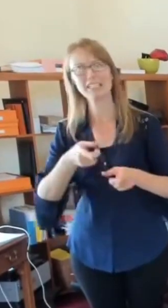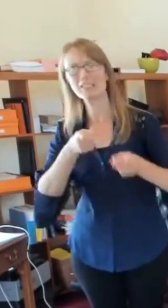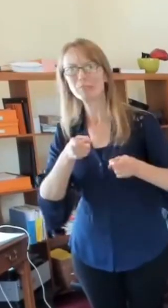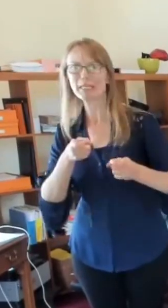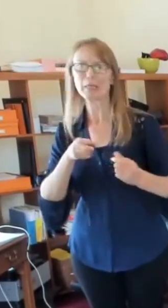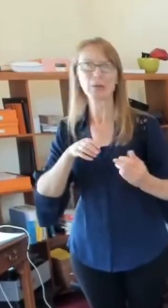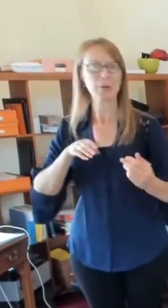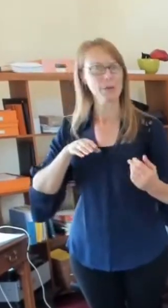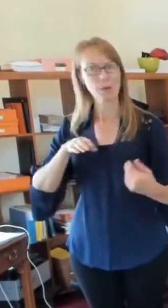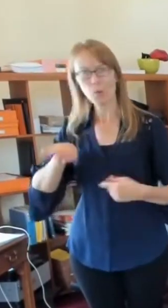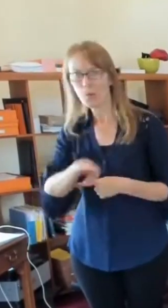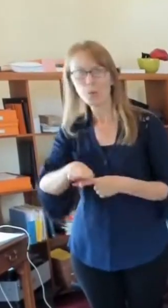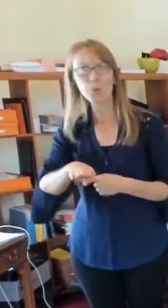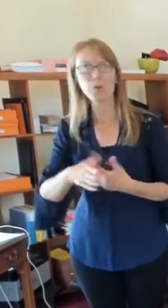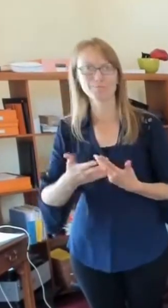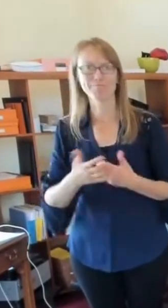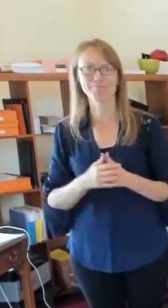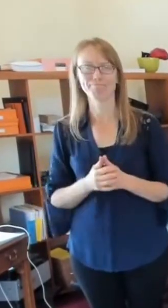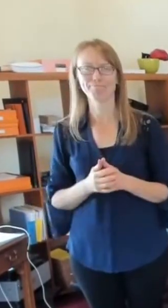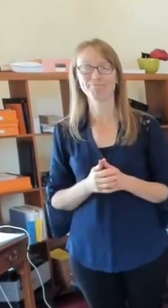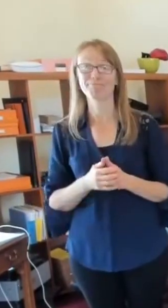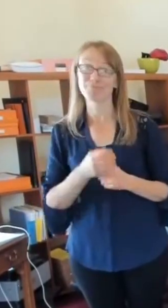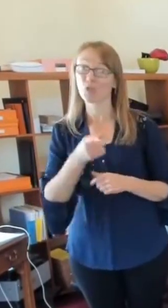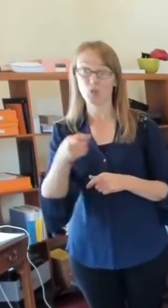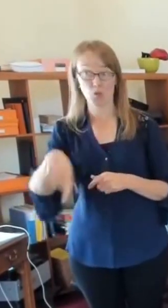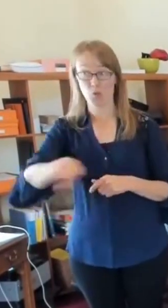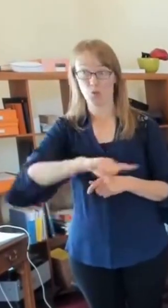know, Natural Bridge is slated for a lot of improvements.